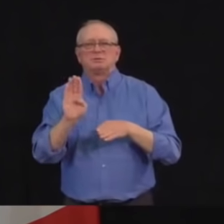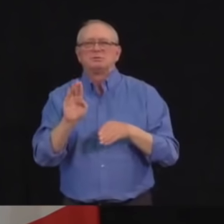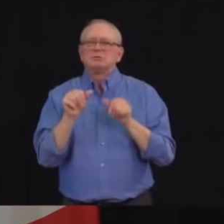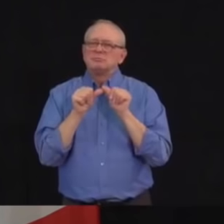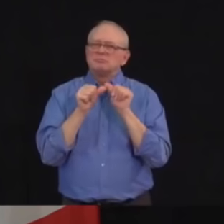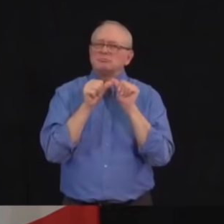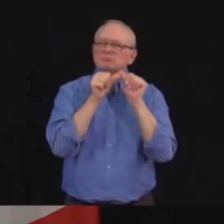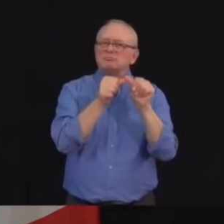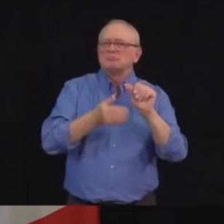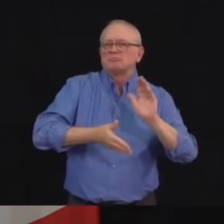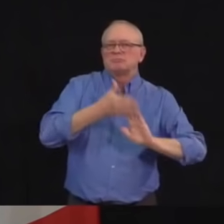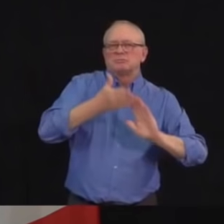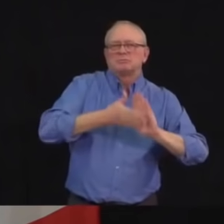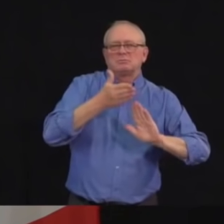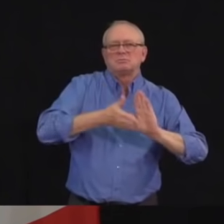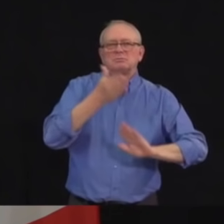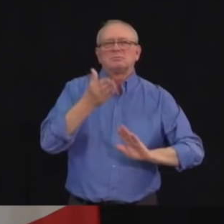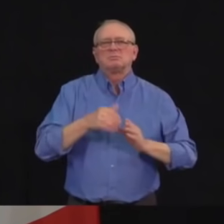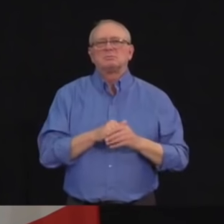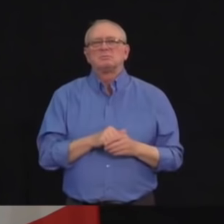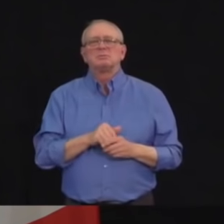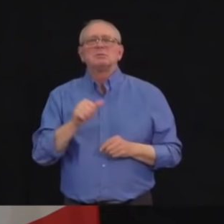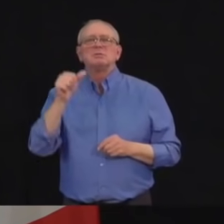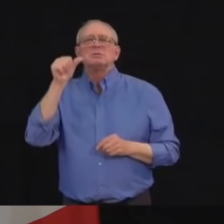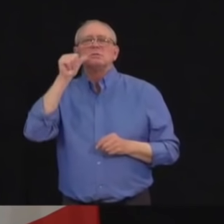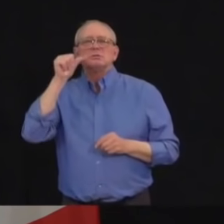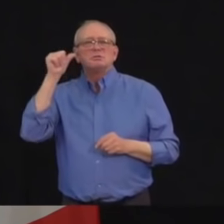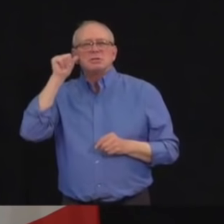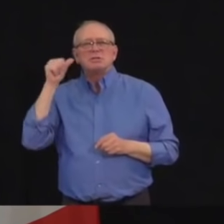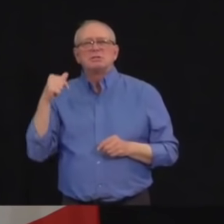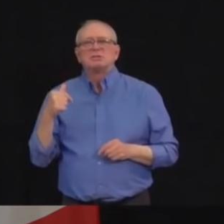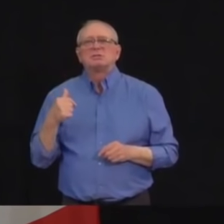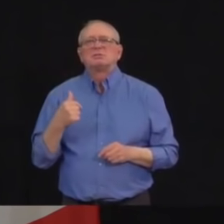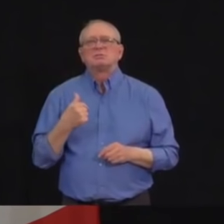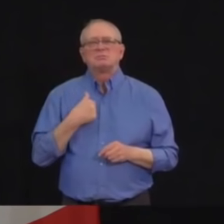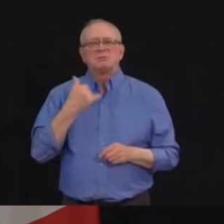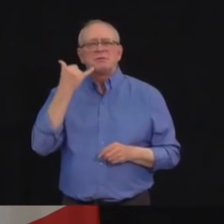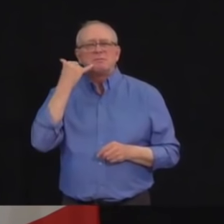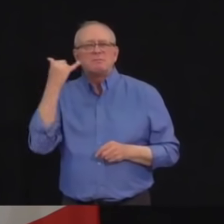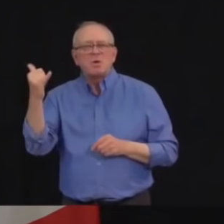yesterday on a call with the Prime Minister at the First Minister's meeting.